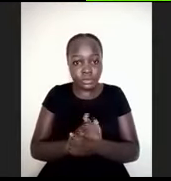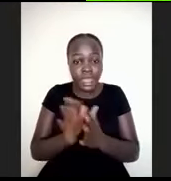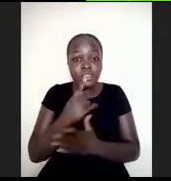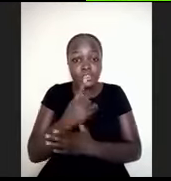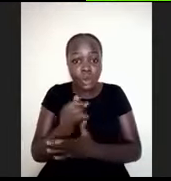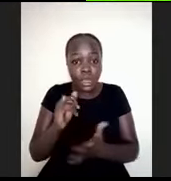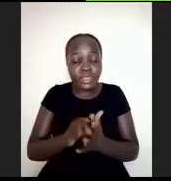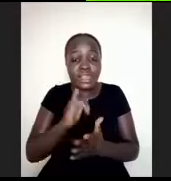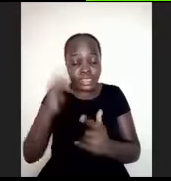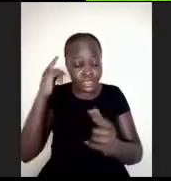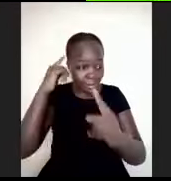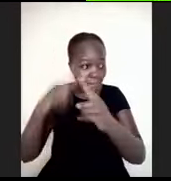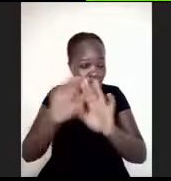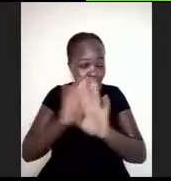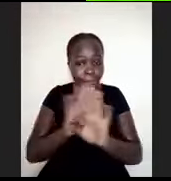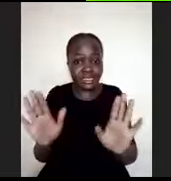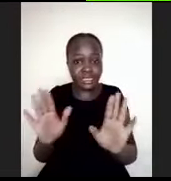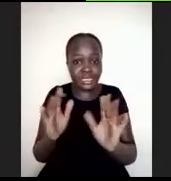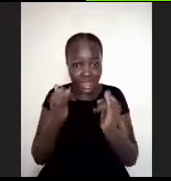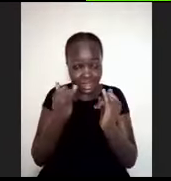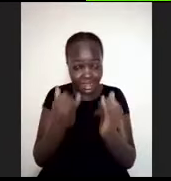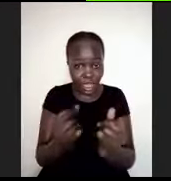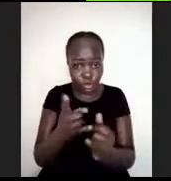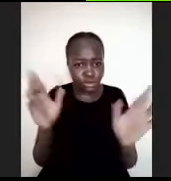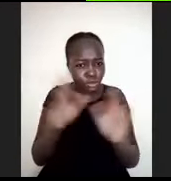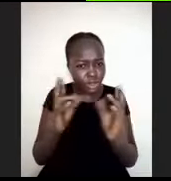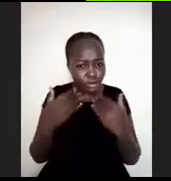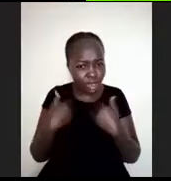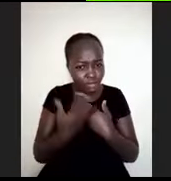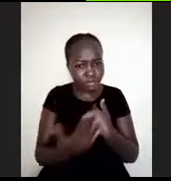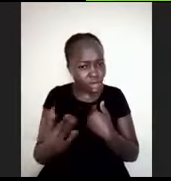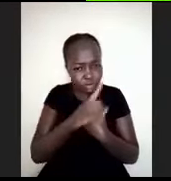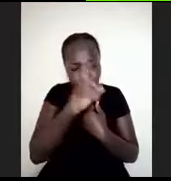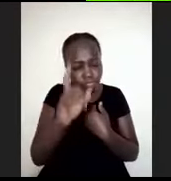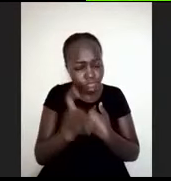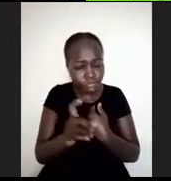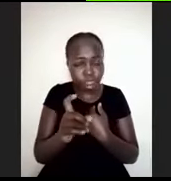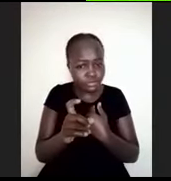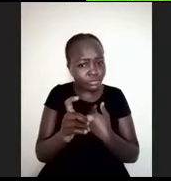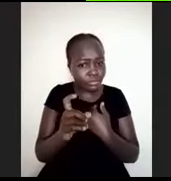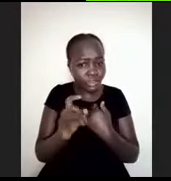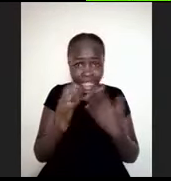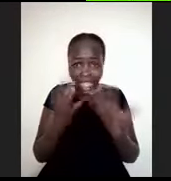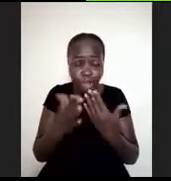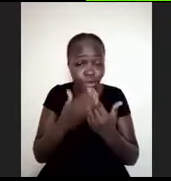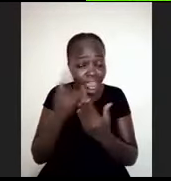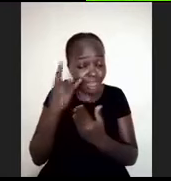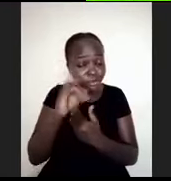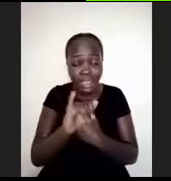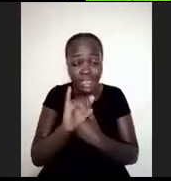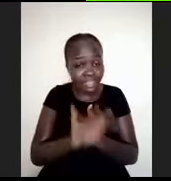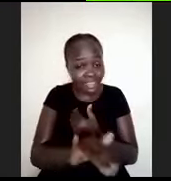purpose. At this time, are you ready to have a baby? How will you take care of that baby?